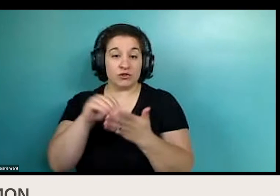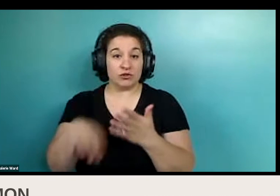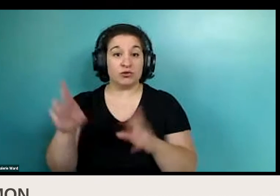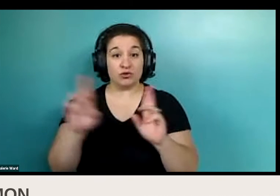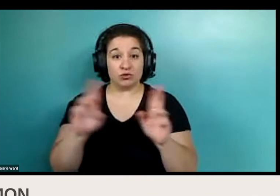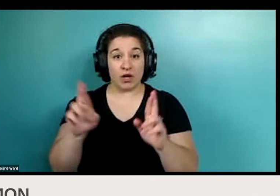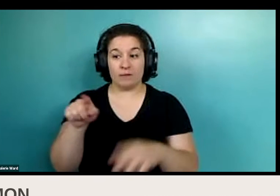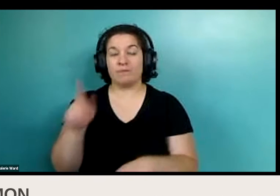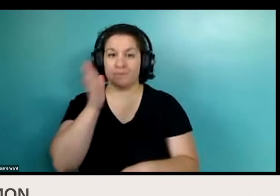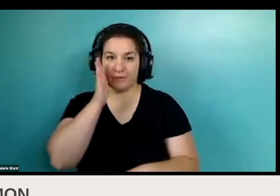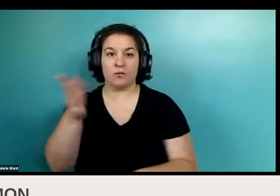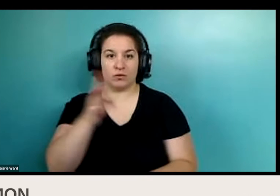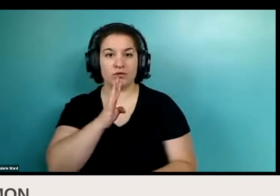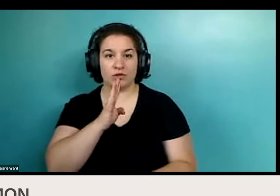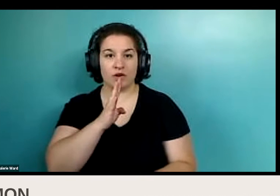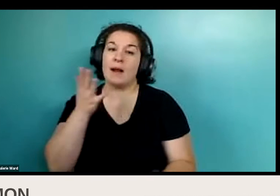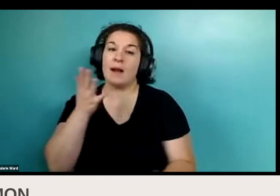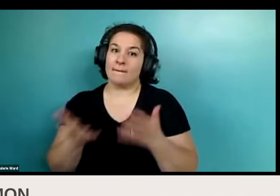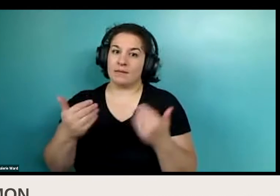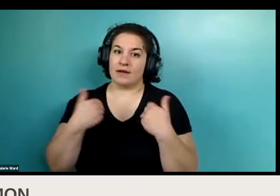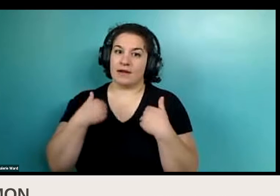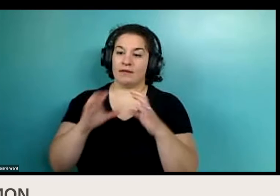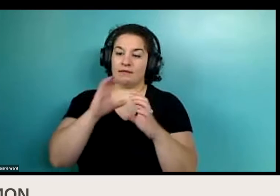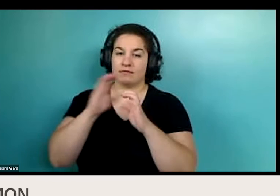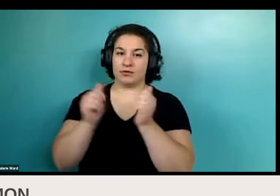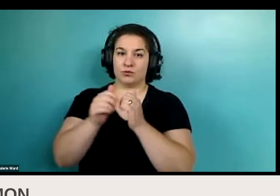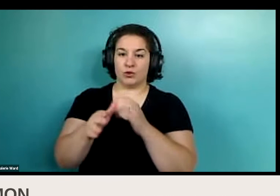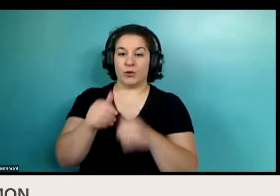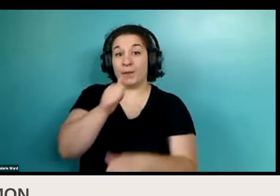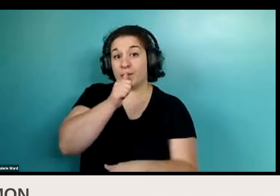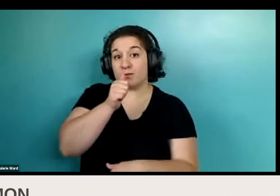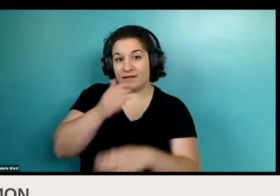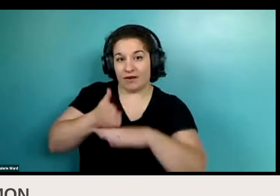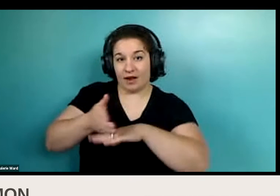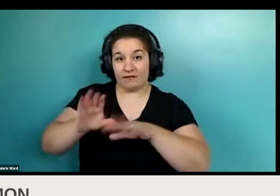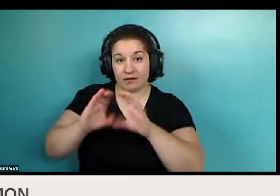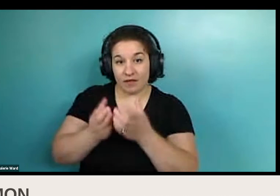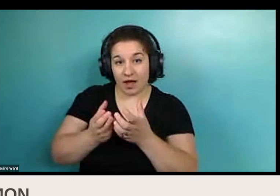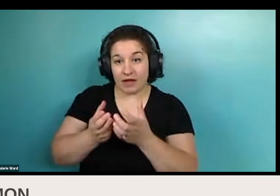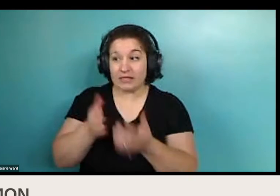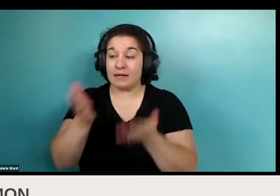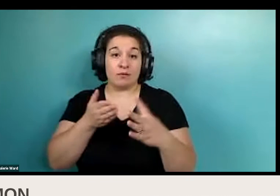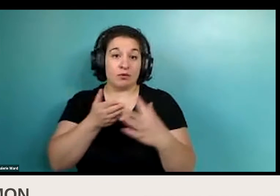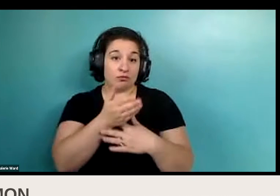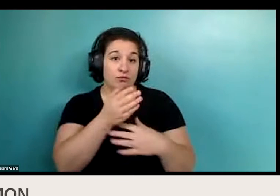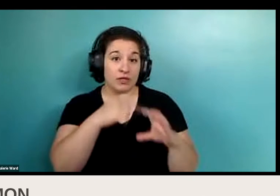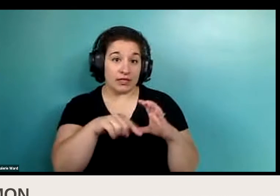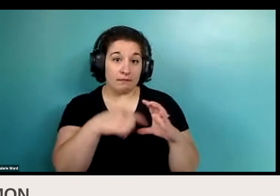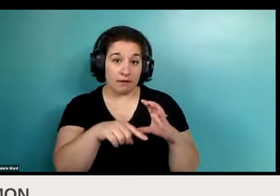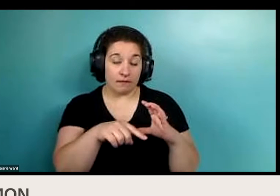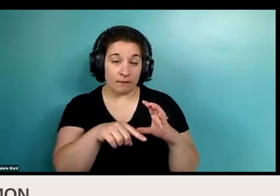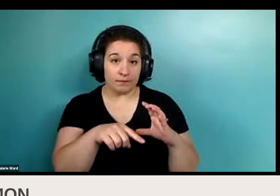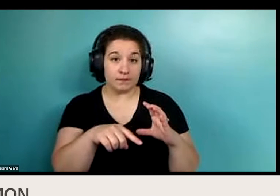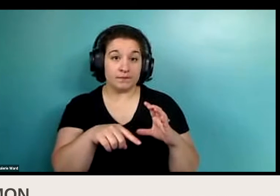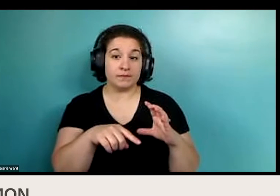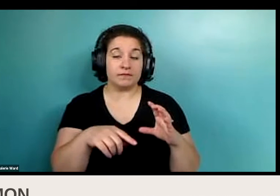that conversation with you in private. It might be after class. It might even be through an email. It might be really